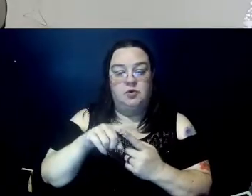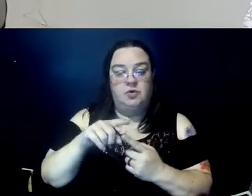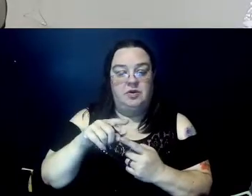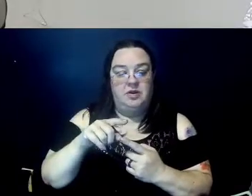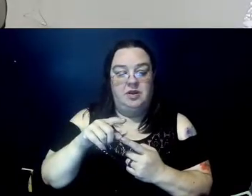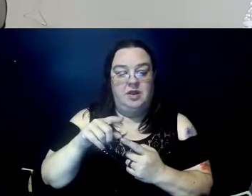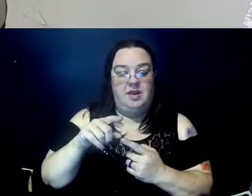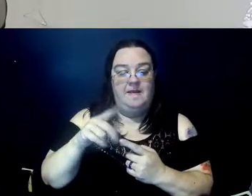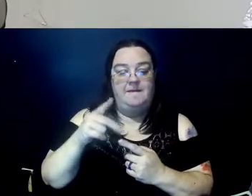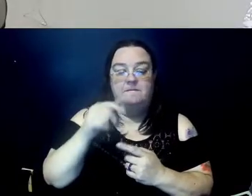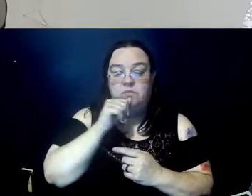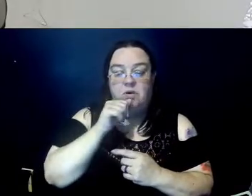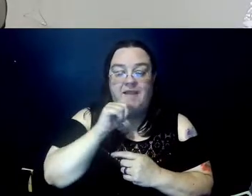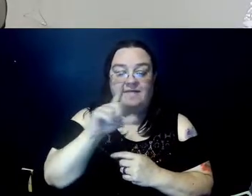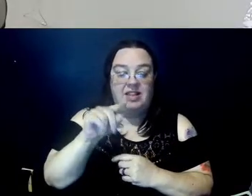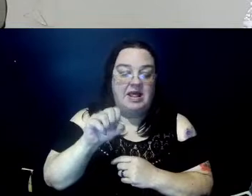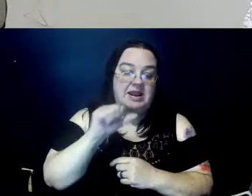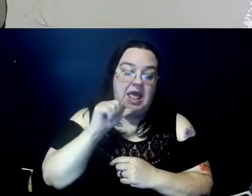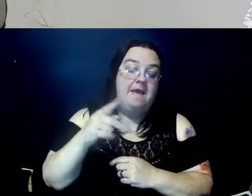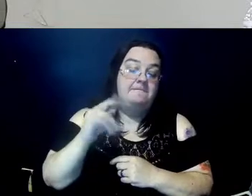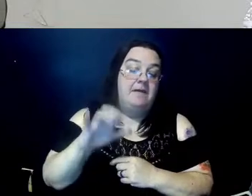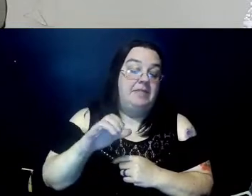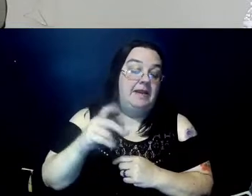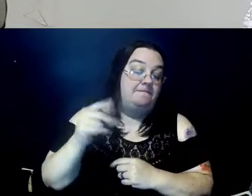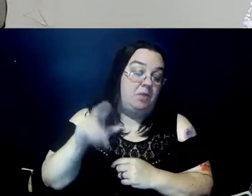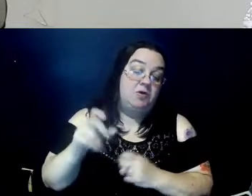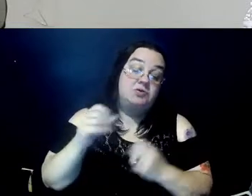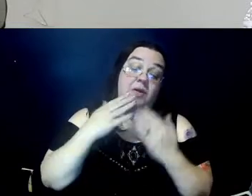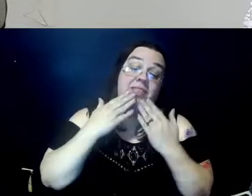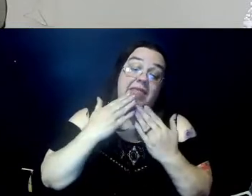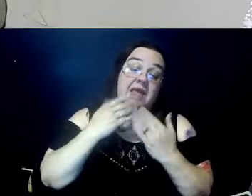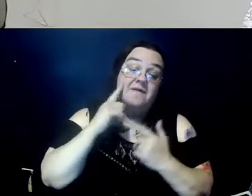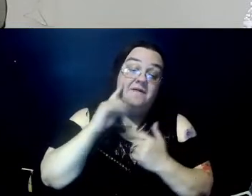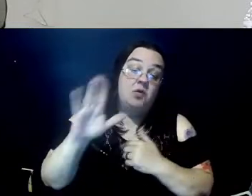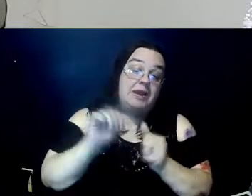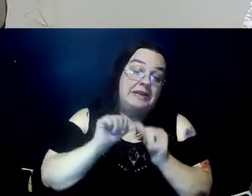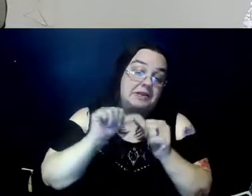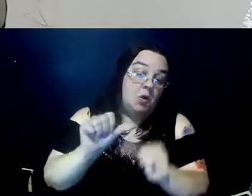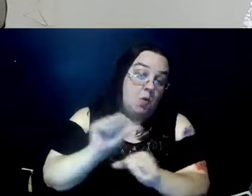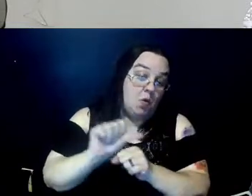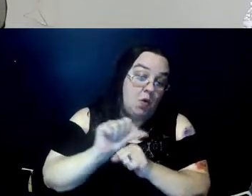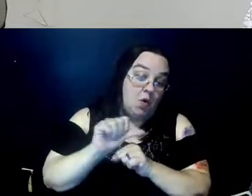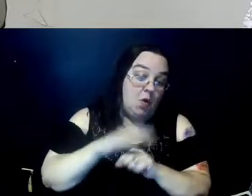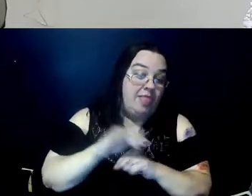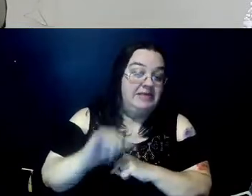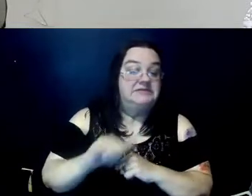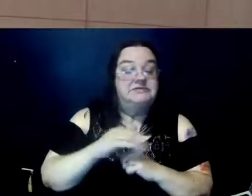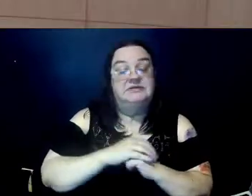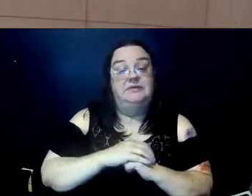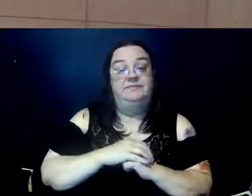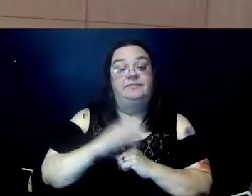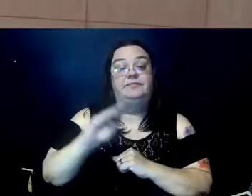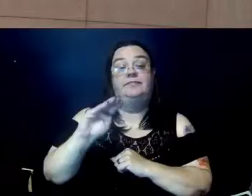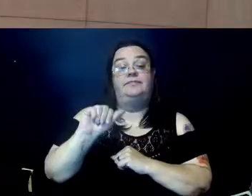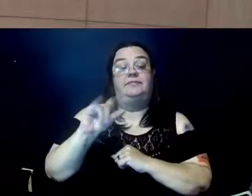a public park. So thank you for your continued work on this. Thank you for